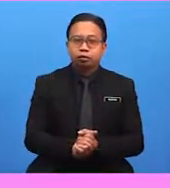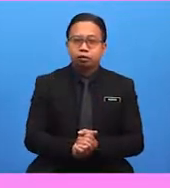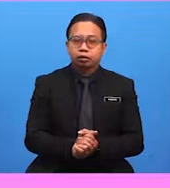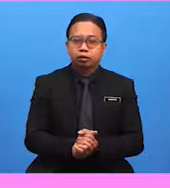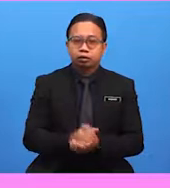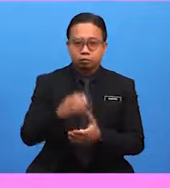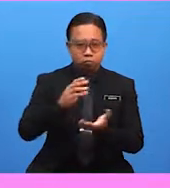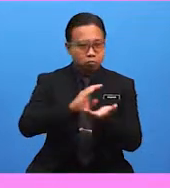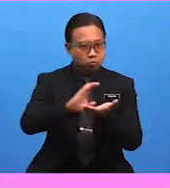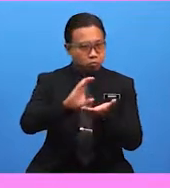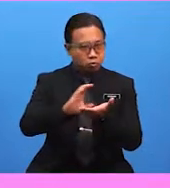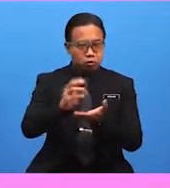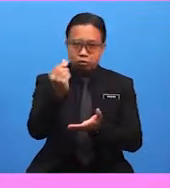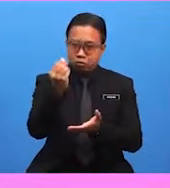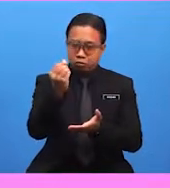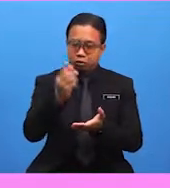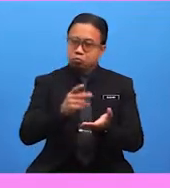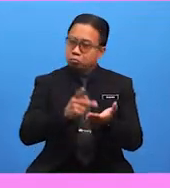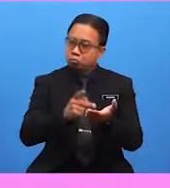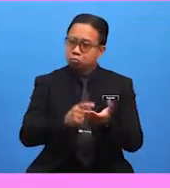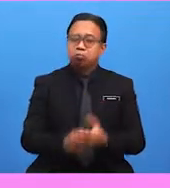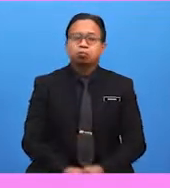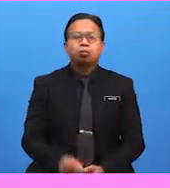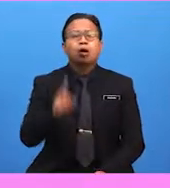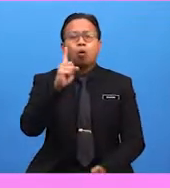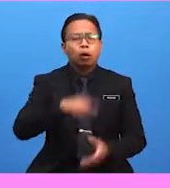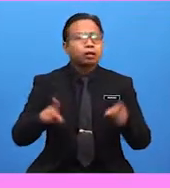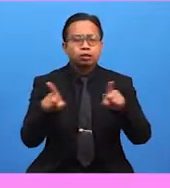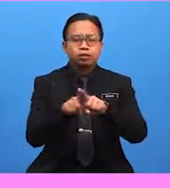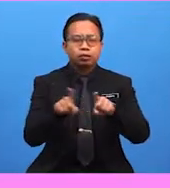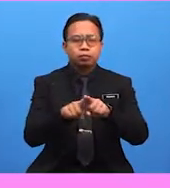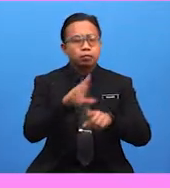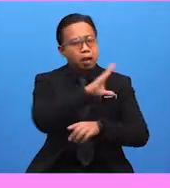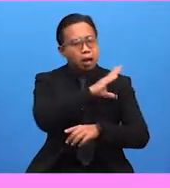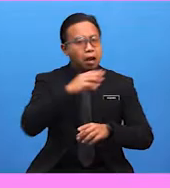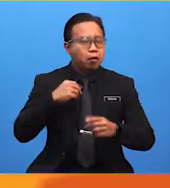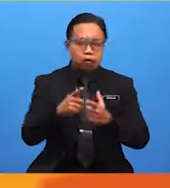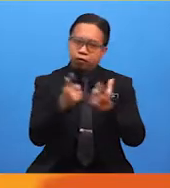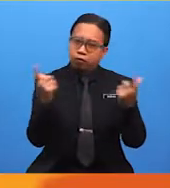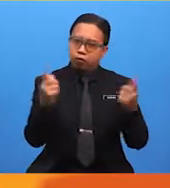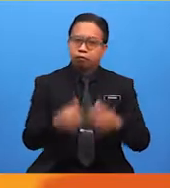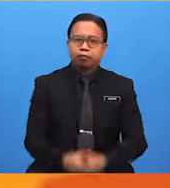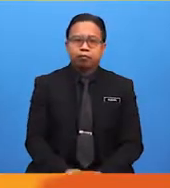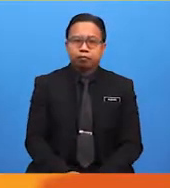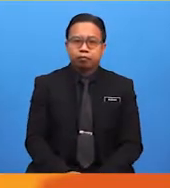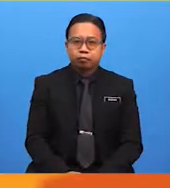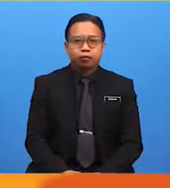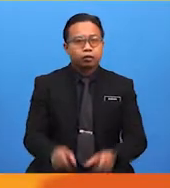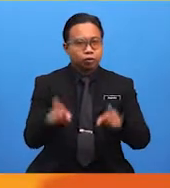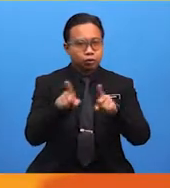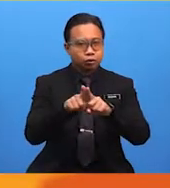a cashier. What are the similarities and differences? The